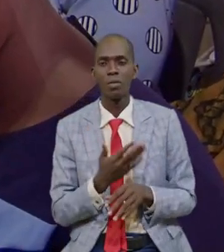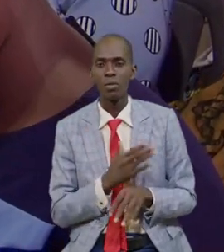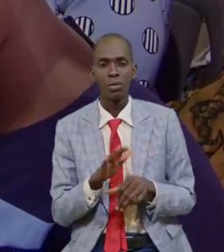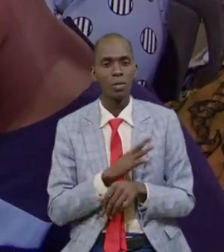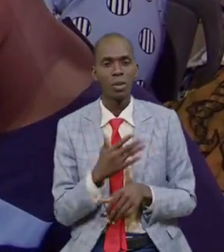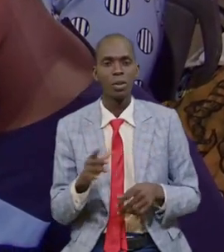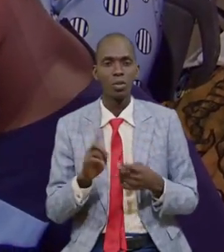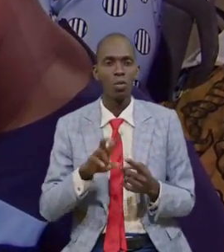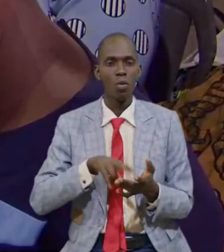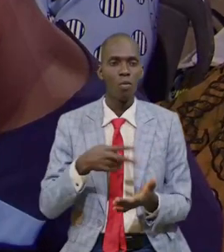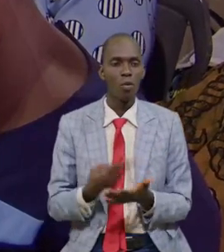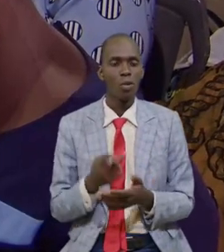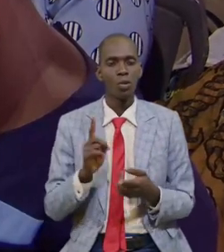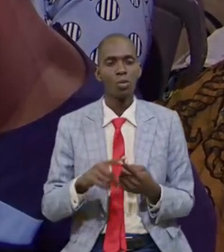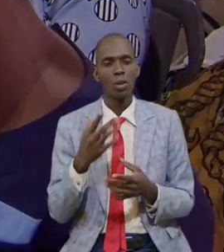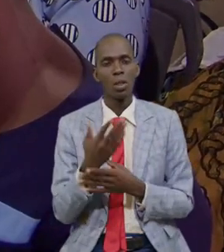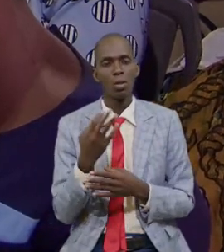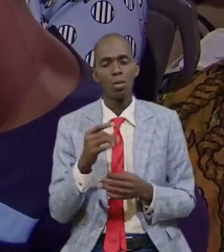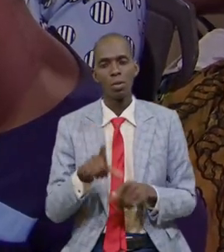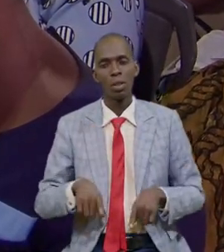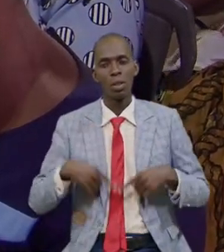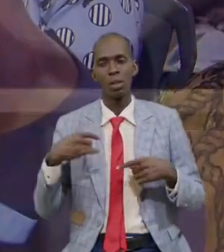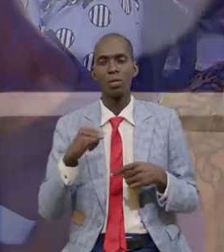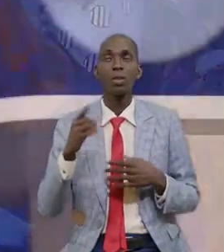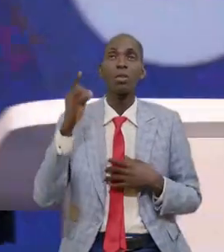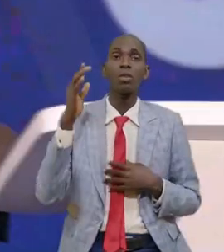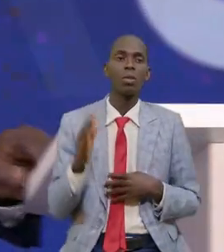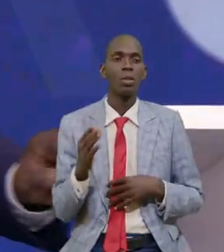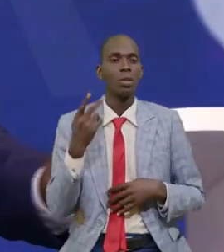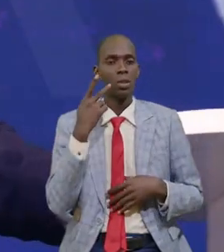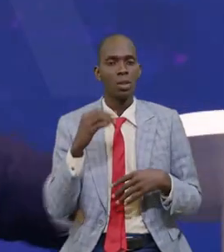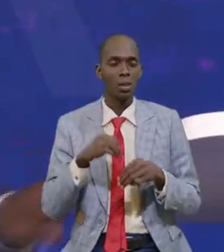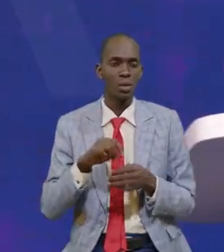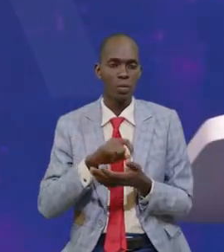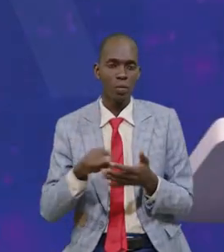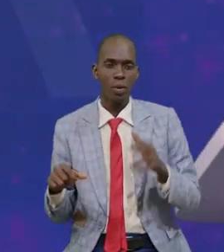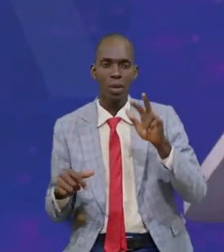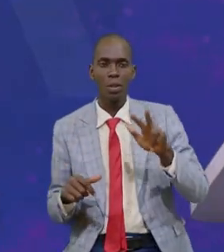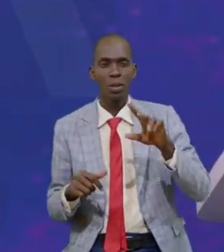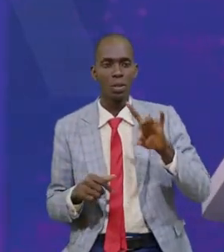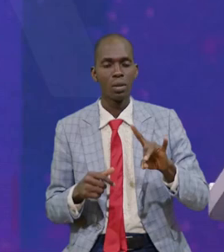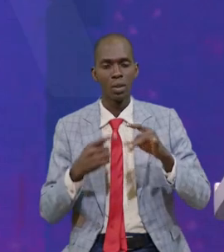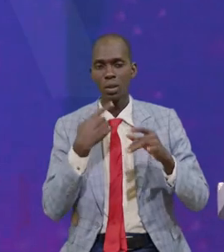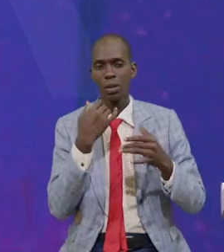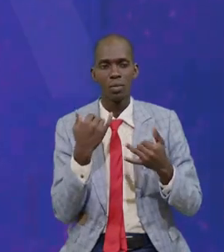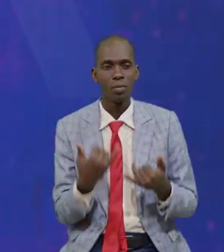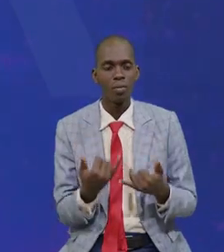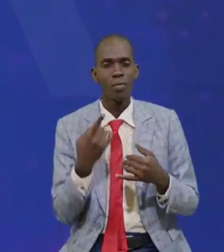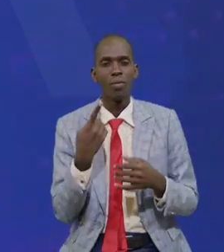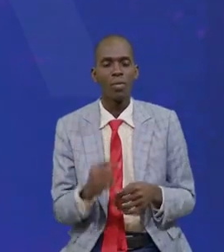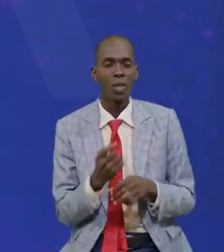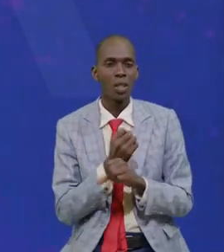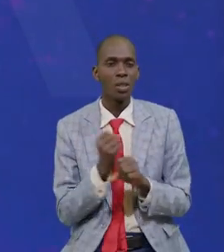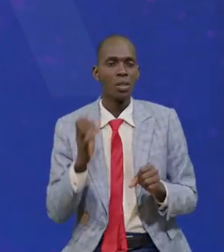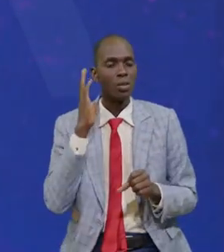the hands of the living God. Look at verse 38. In verse 38, it says, "Now the just shall